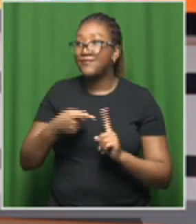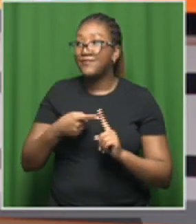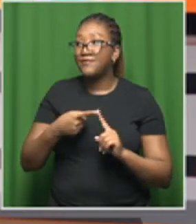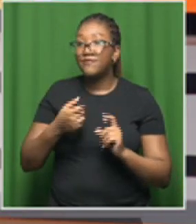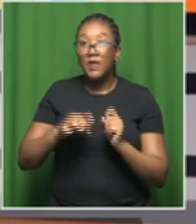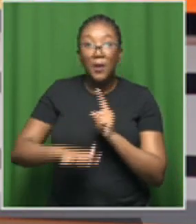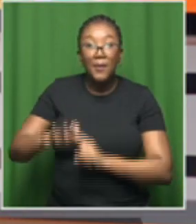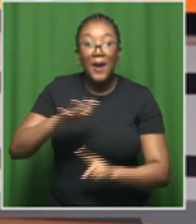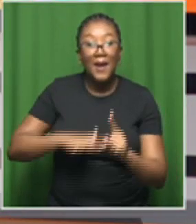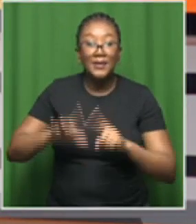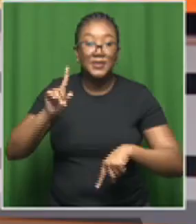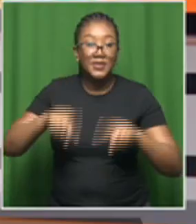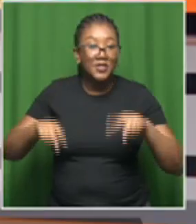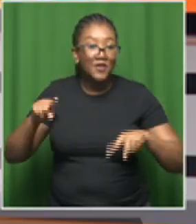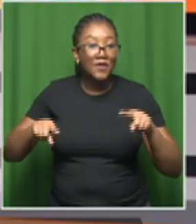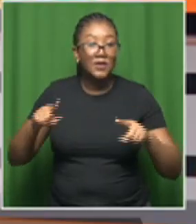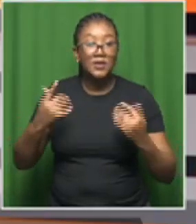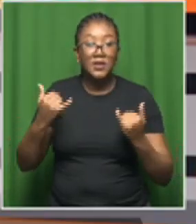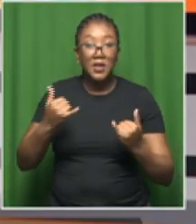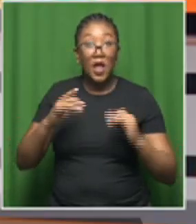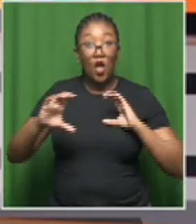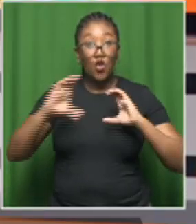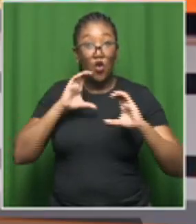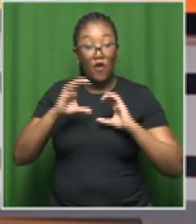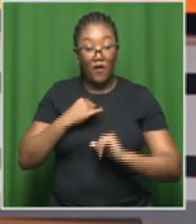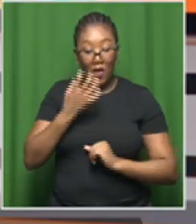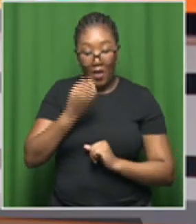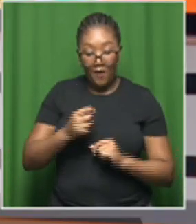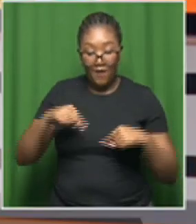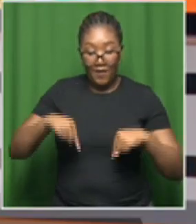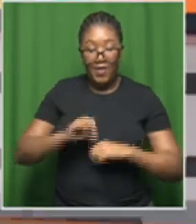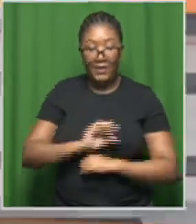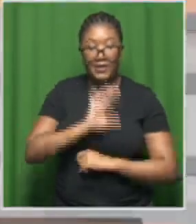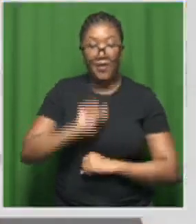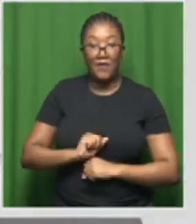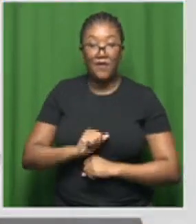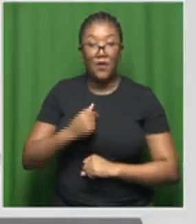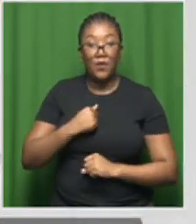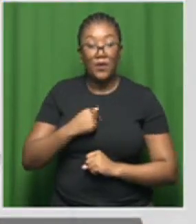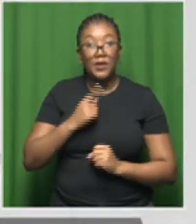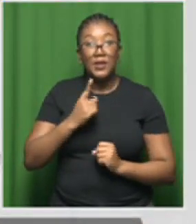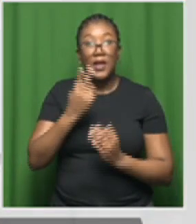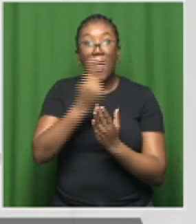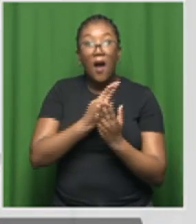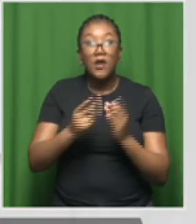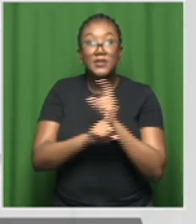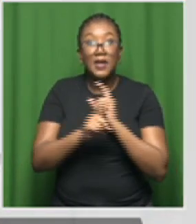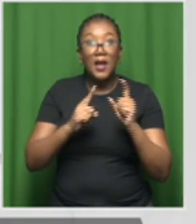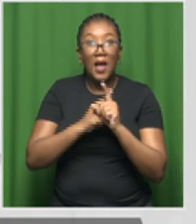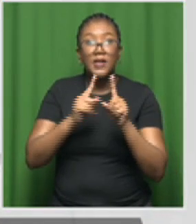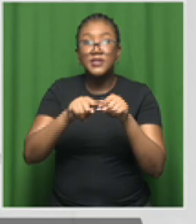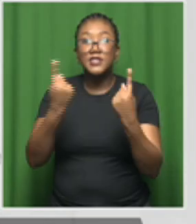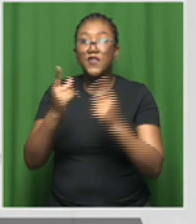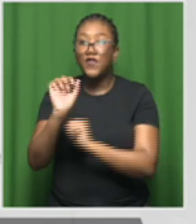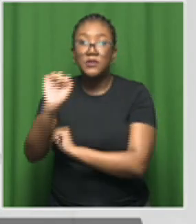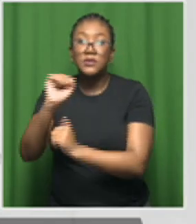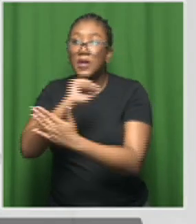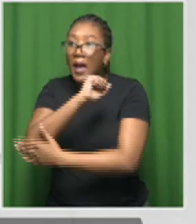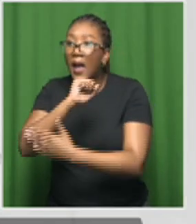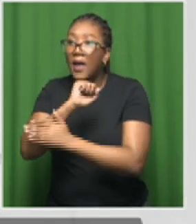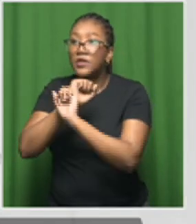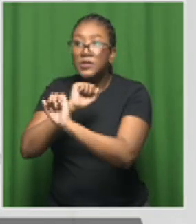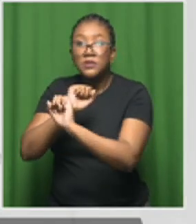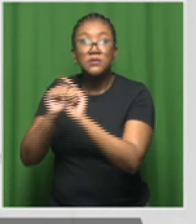mean, the conversation that we may have here with regards to the arts and cultural space may be different to the conversation that we may